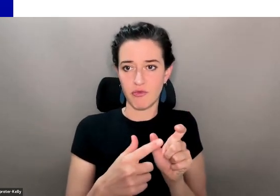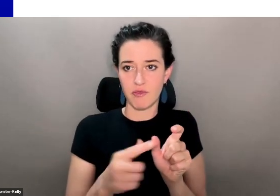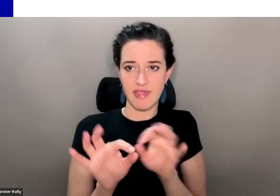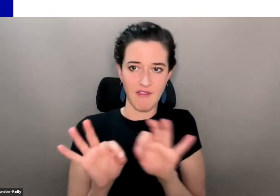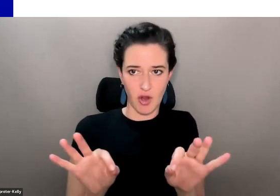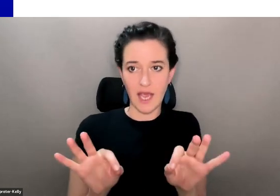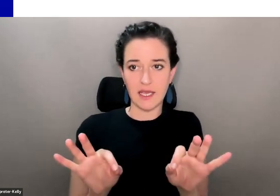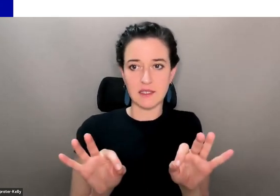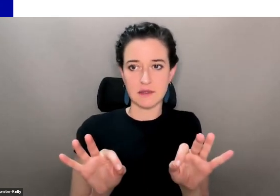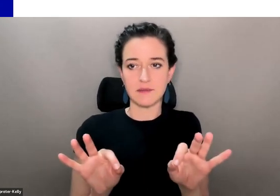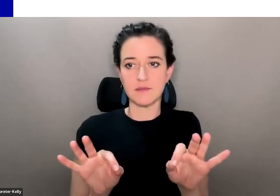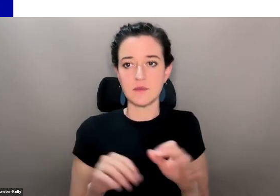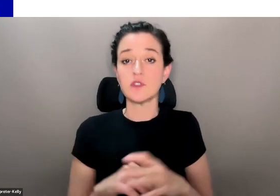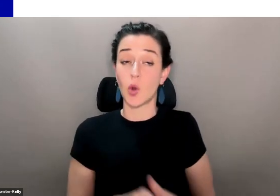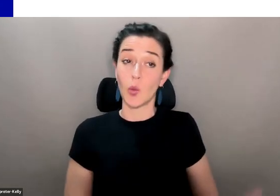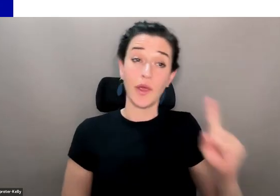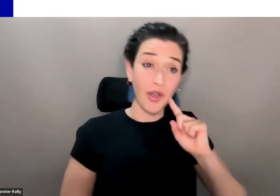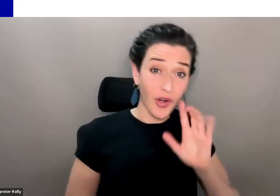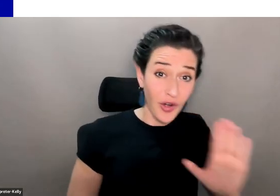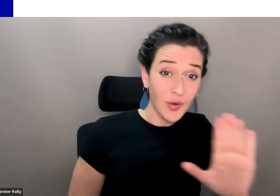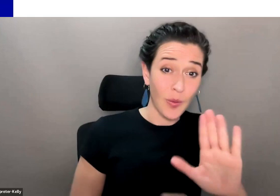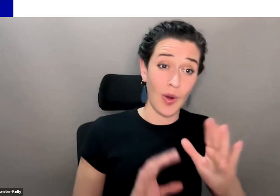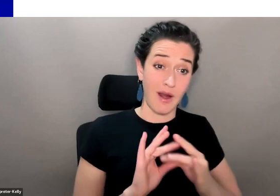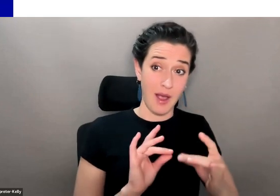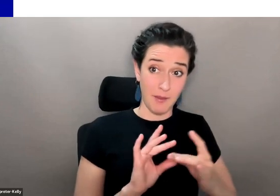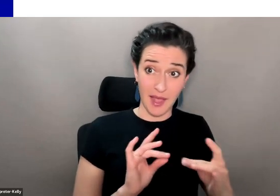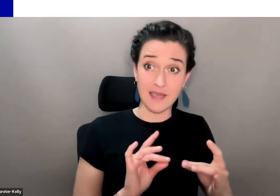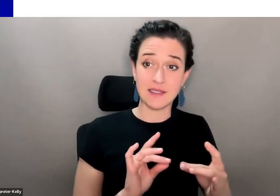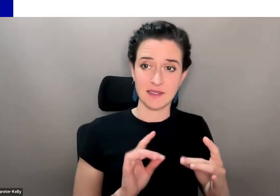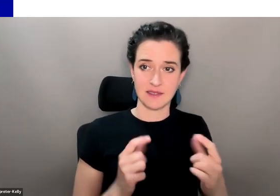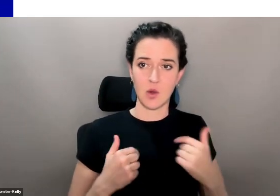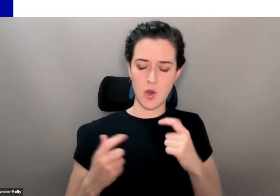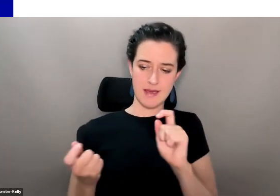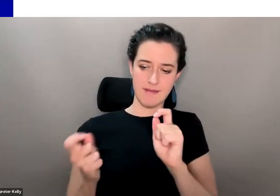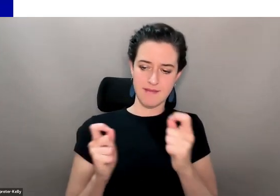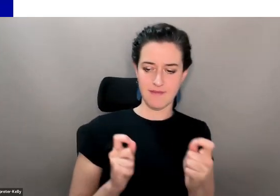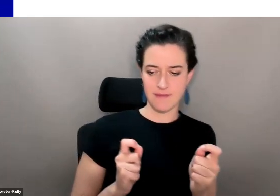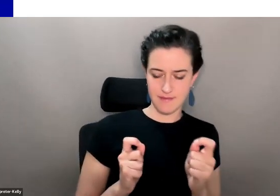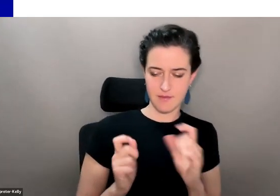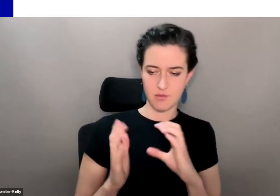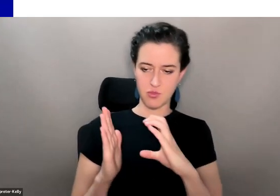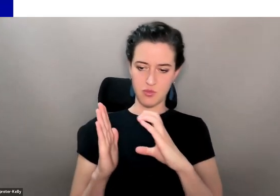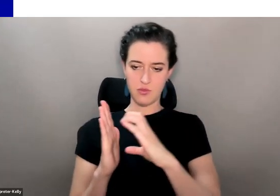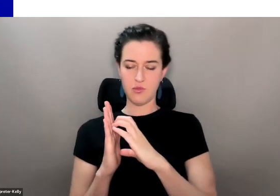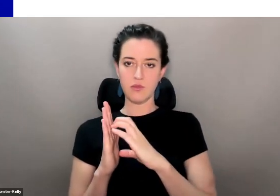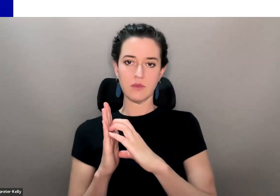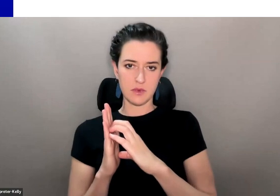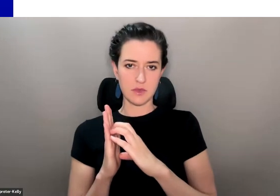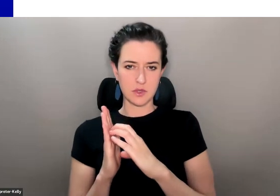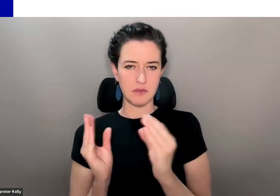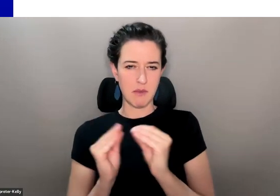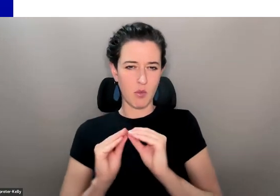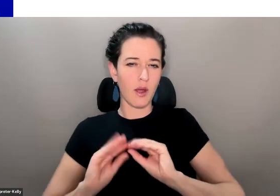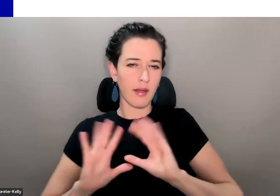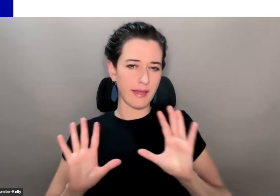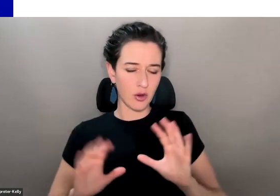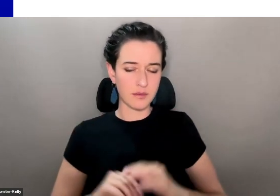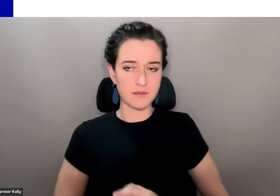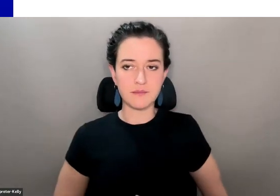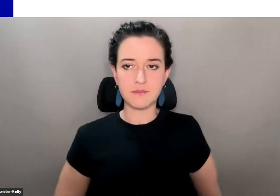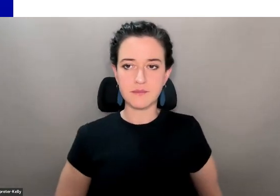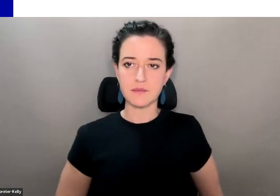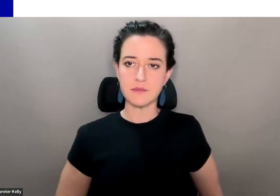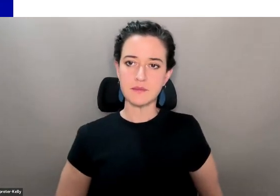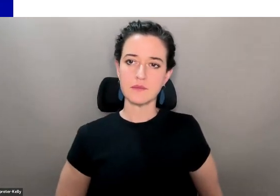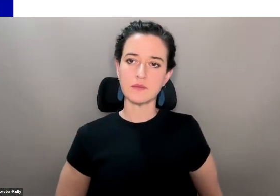to comments received. So we heard you, we reworked the provision to try to be more clear about what we're requiring. And then finally, I